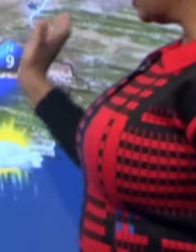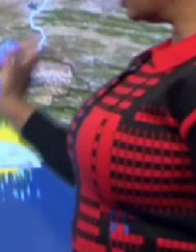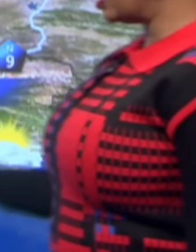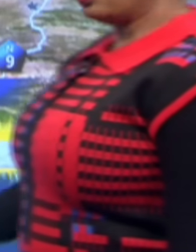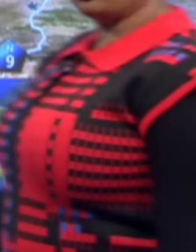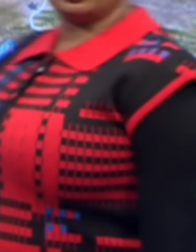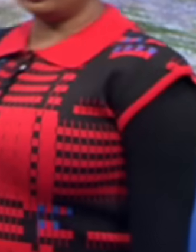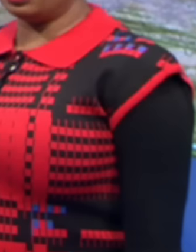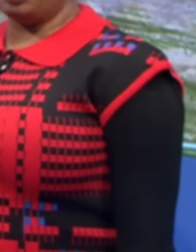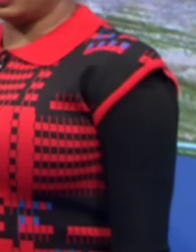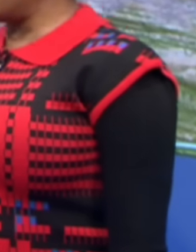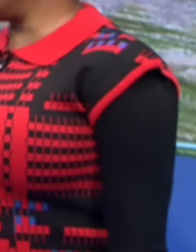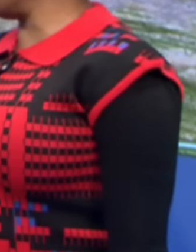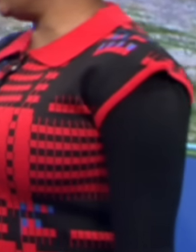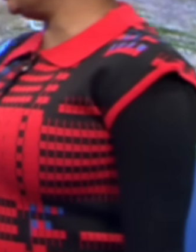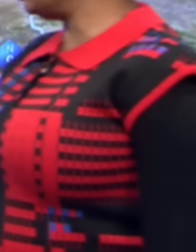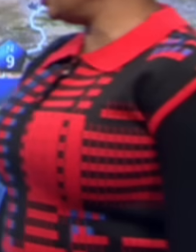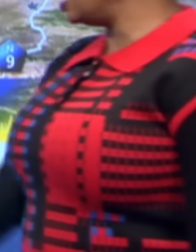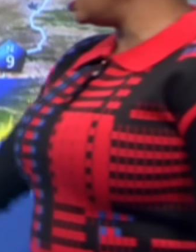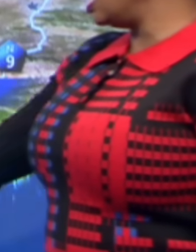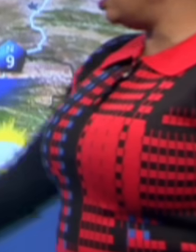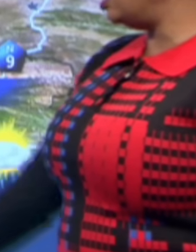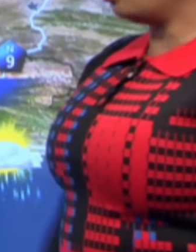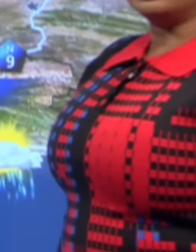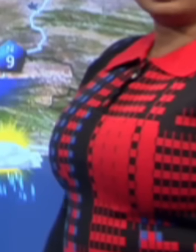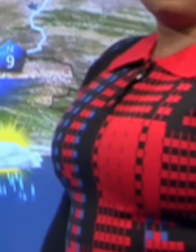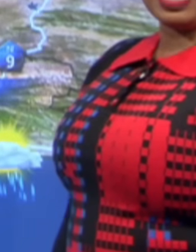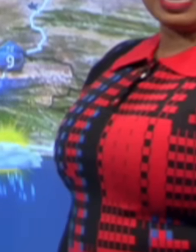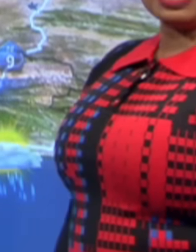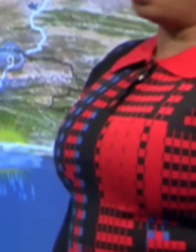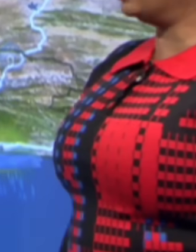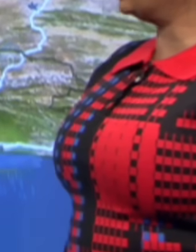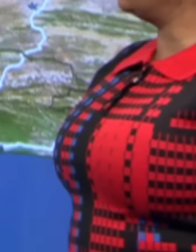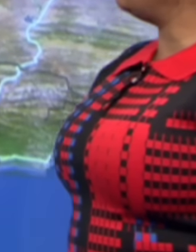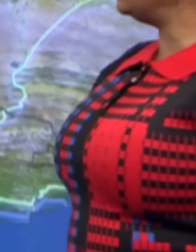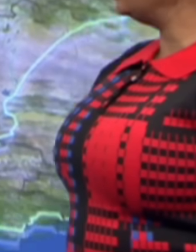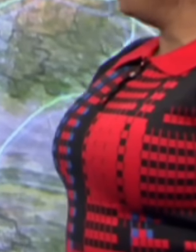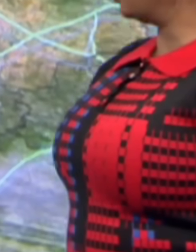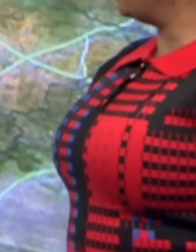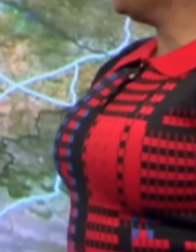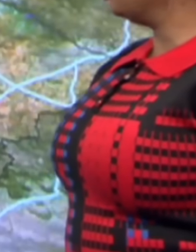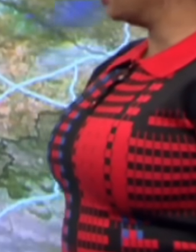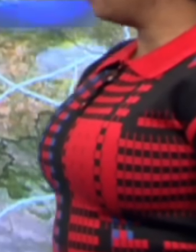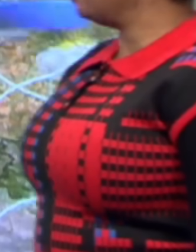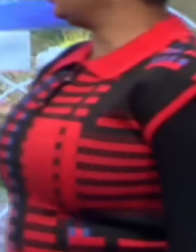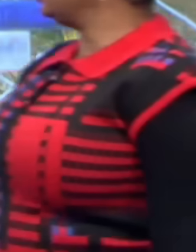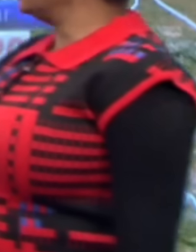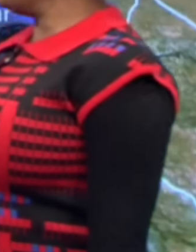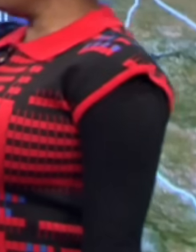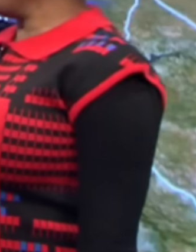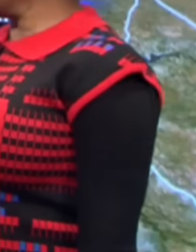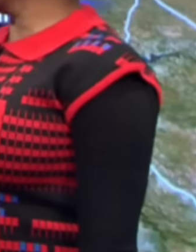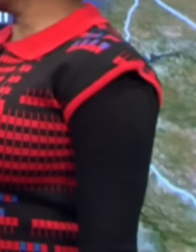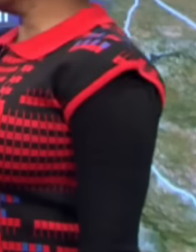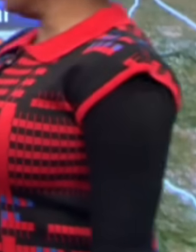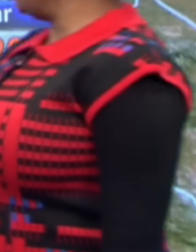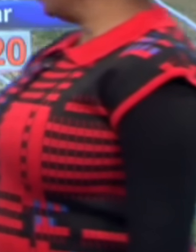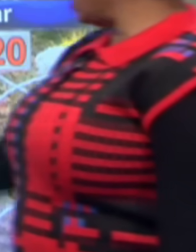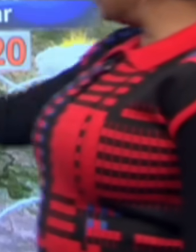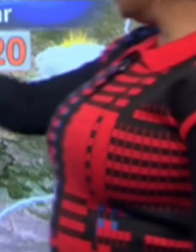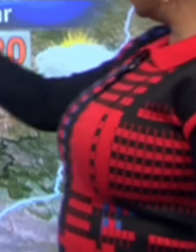Beaufort West go tlabe gona go na le pula e tlabe e ntše ena lebelela le gona Cape Agulhas go bonagala le gona go tlabe go ntše le marape pele re lebelela go la